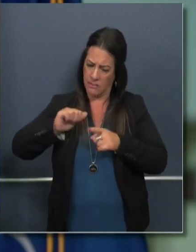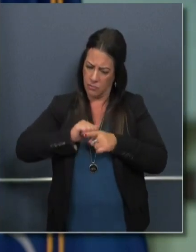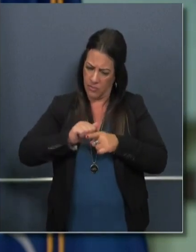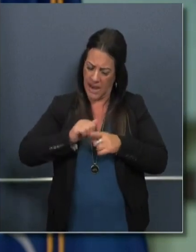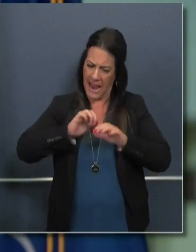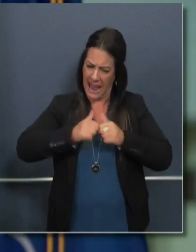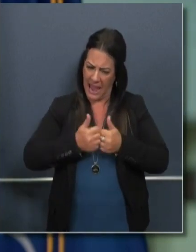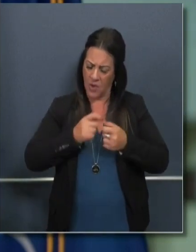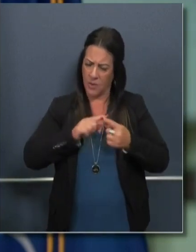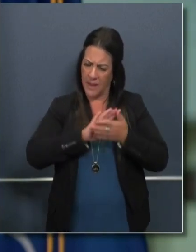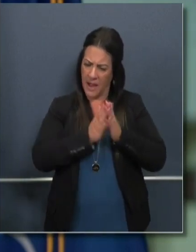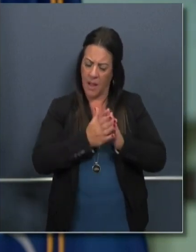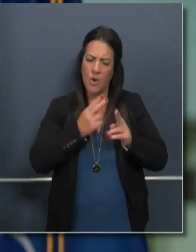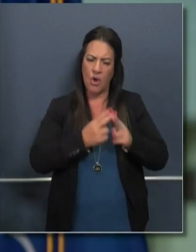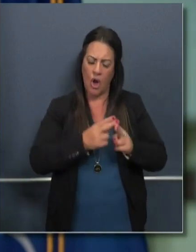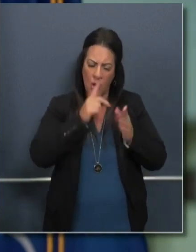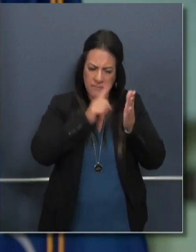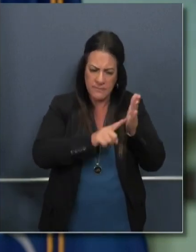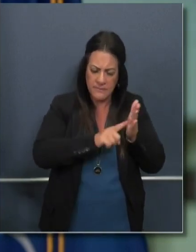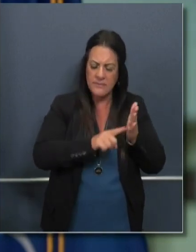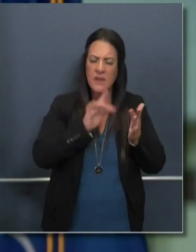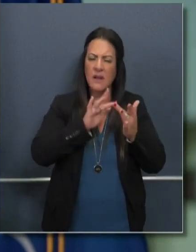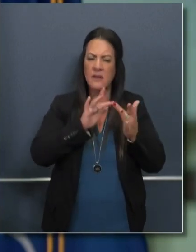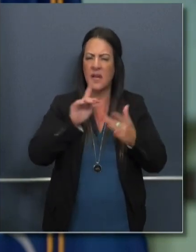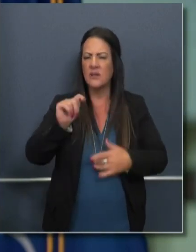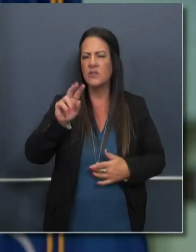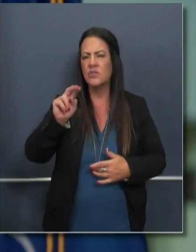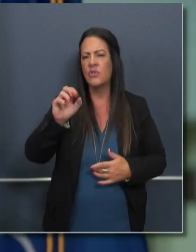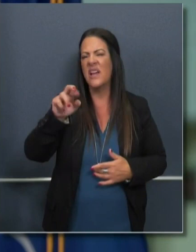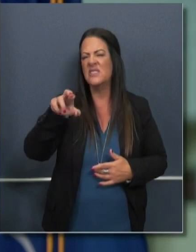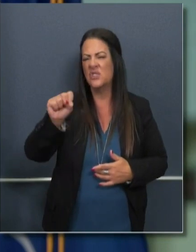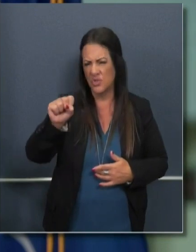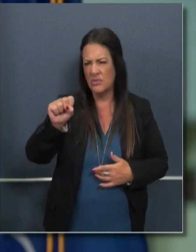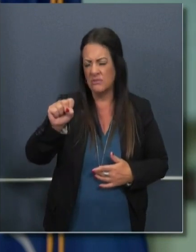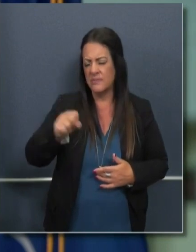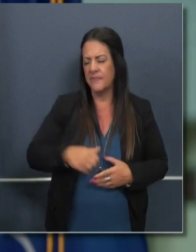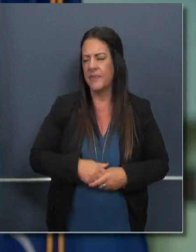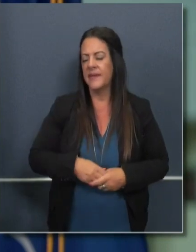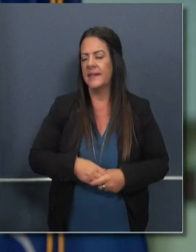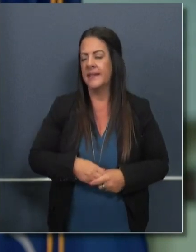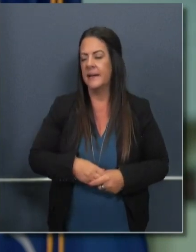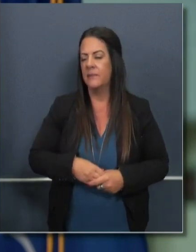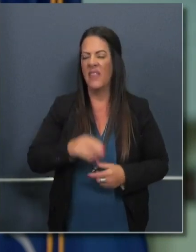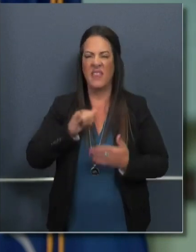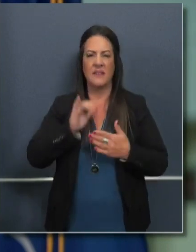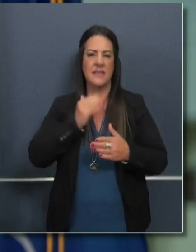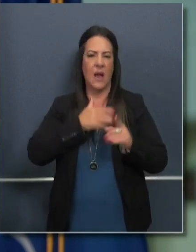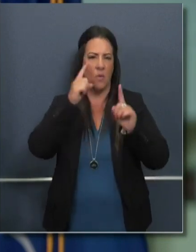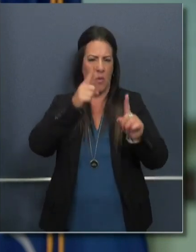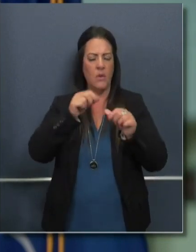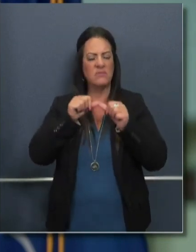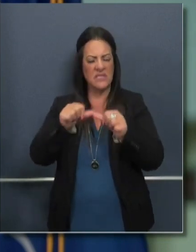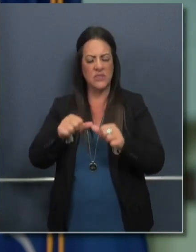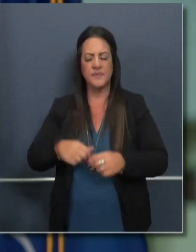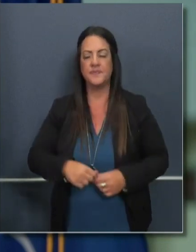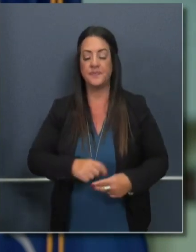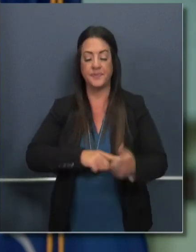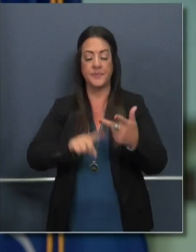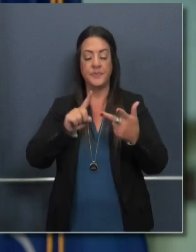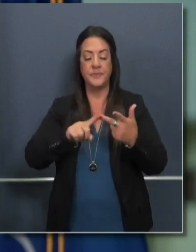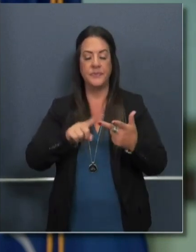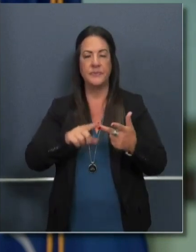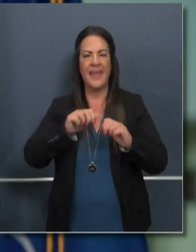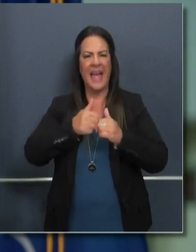contact tracers throughout the state of California and can meet that goal. As it relates to mitigating the spread, look, we're